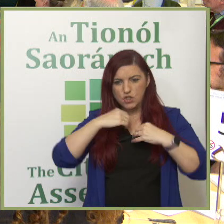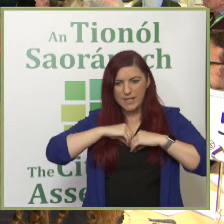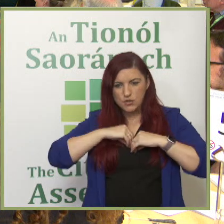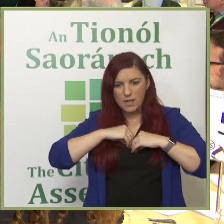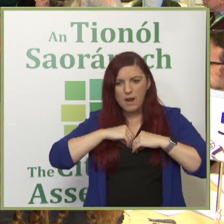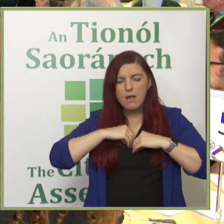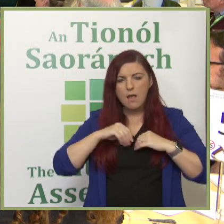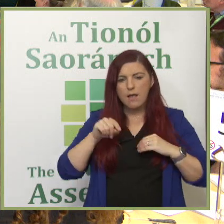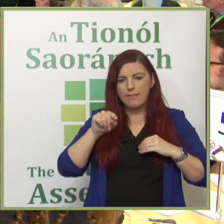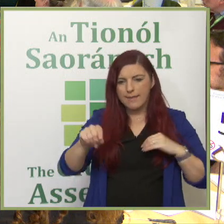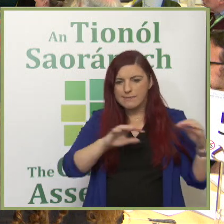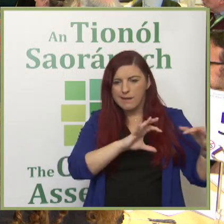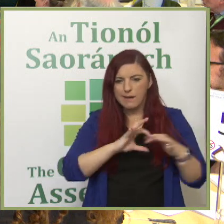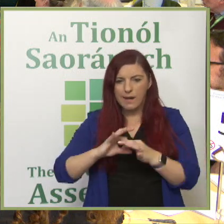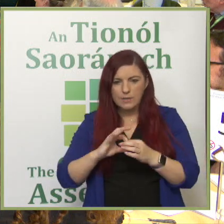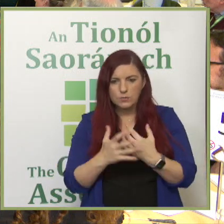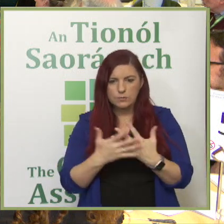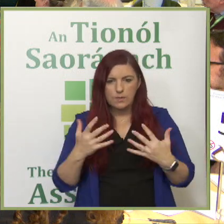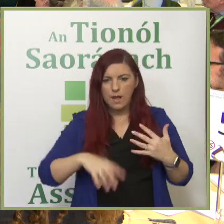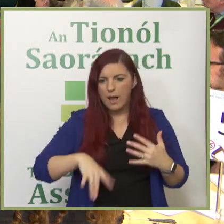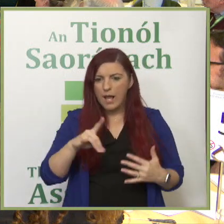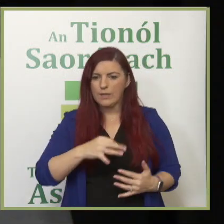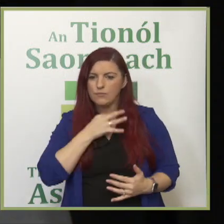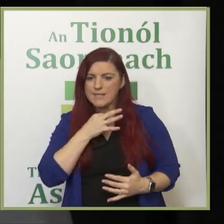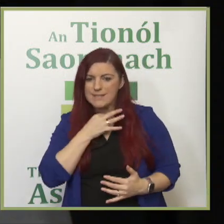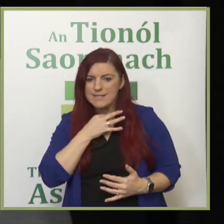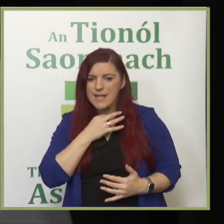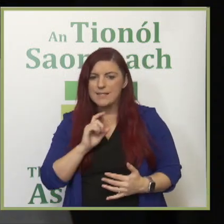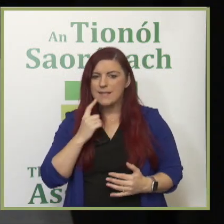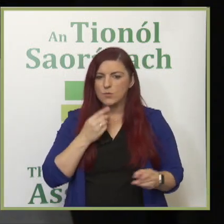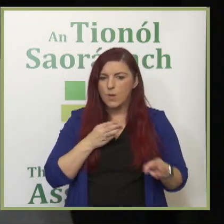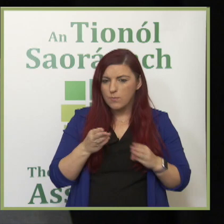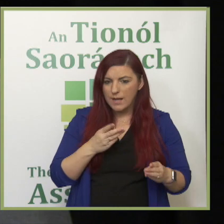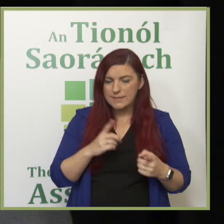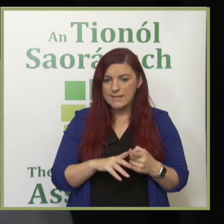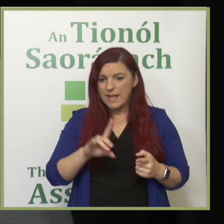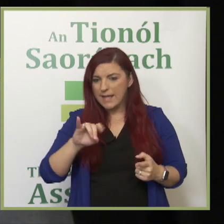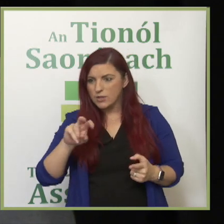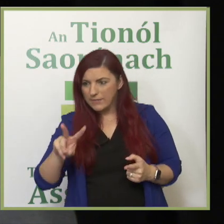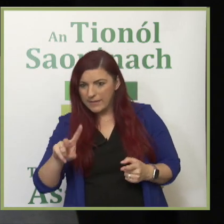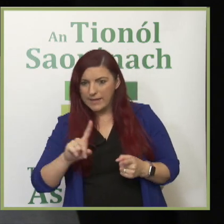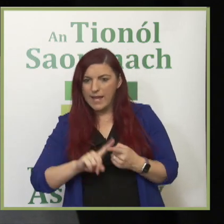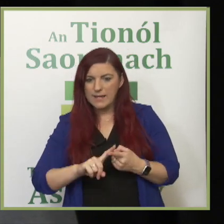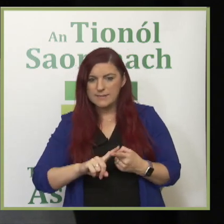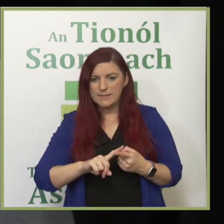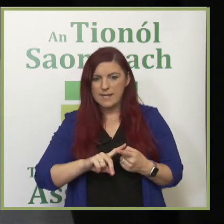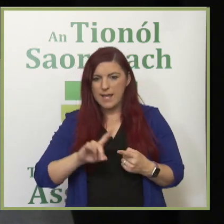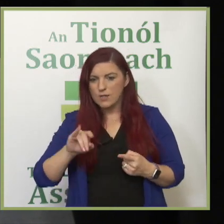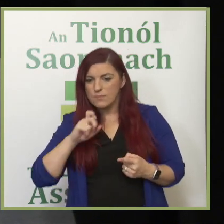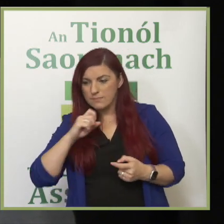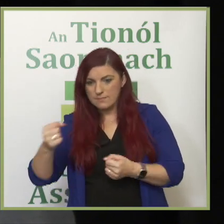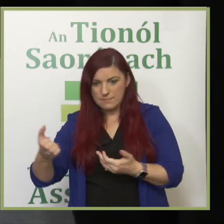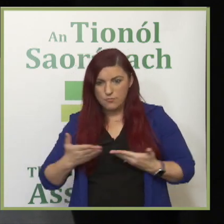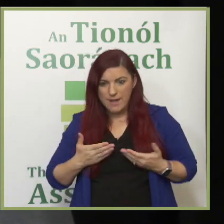to a range of harms such as high-risk sexual practices and also HIV and HCV outbreaks, which have been seen in some